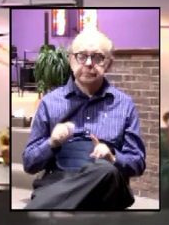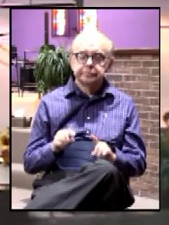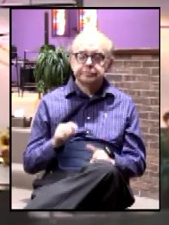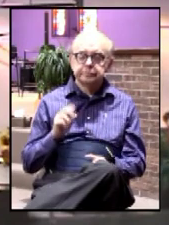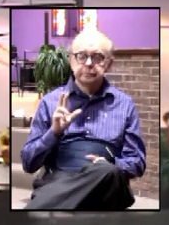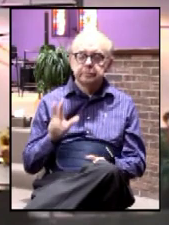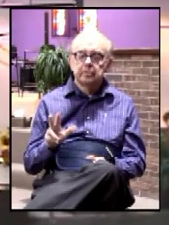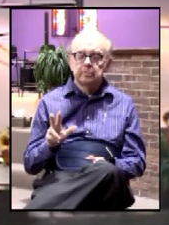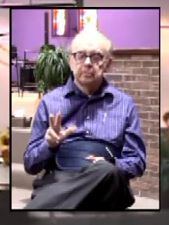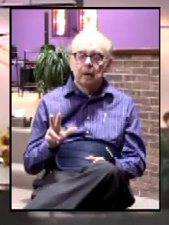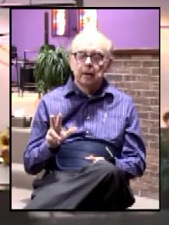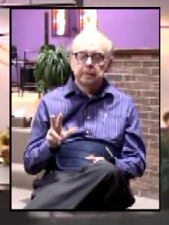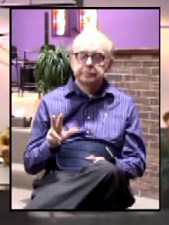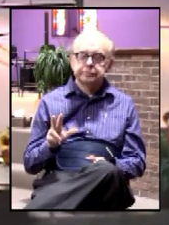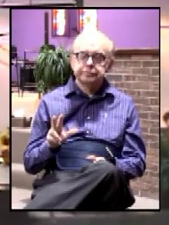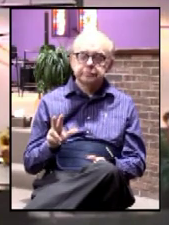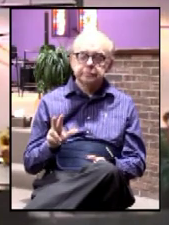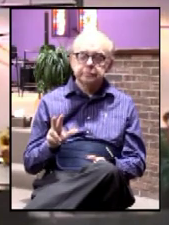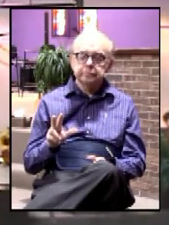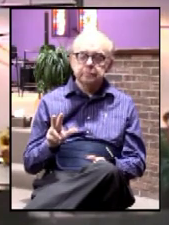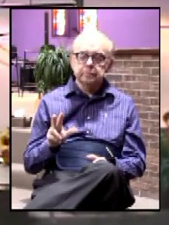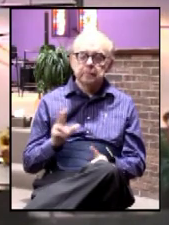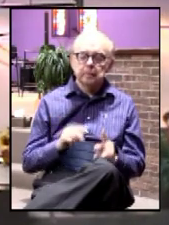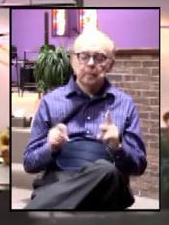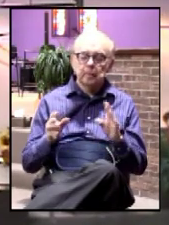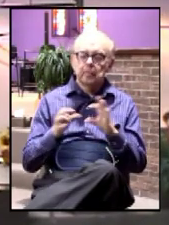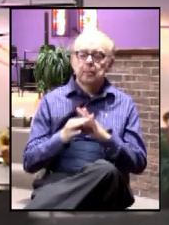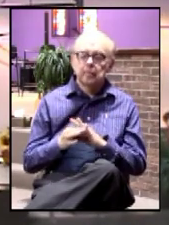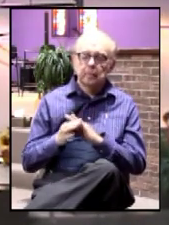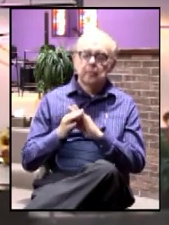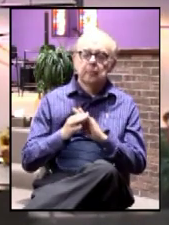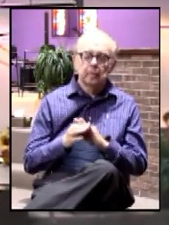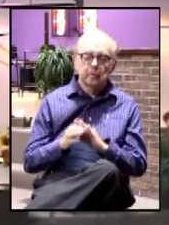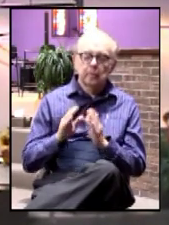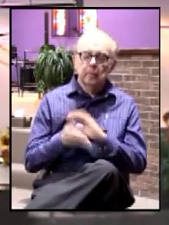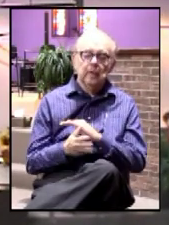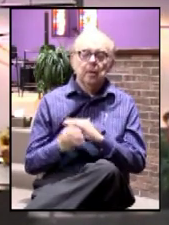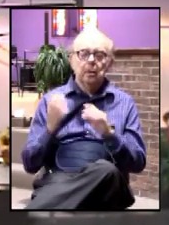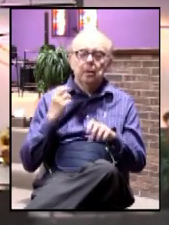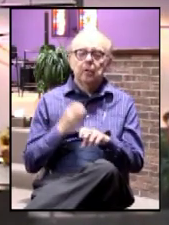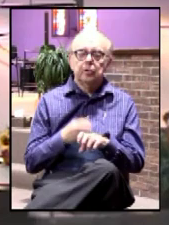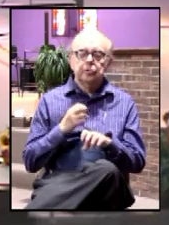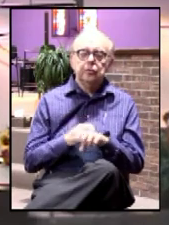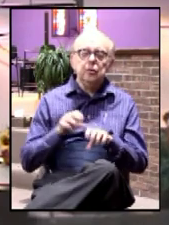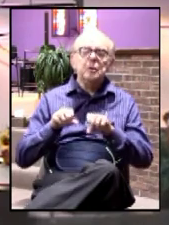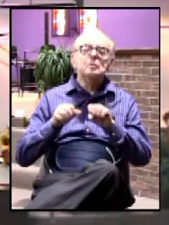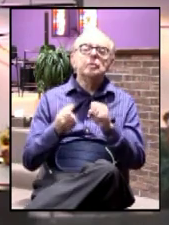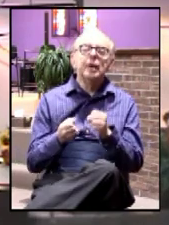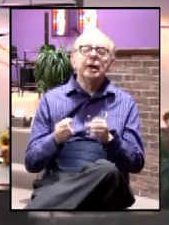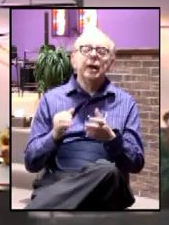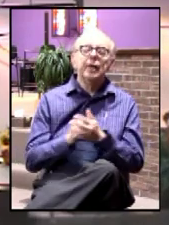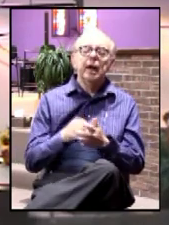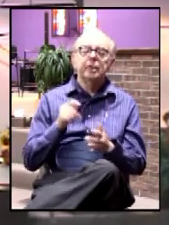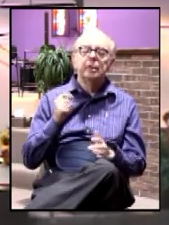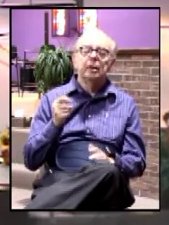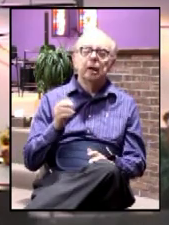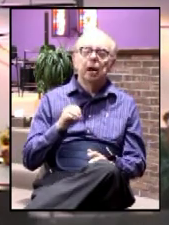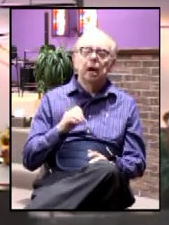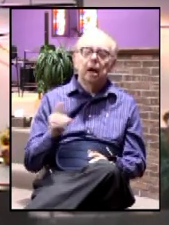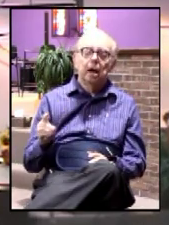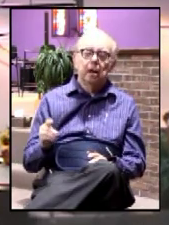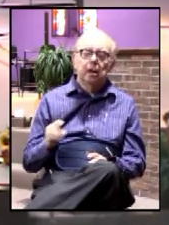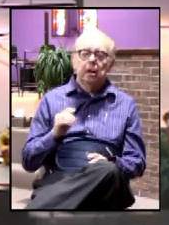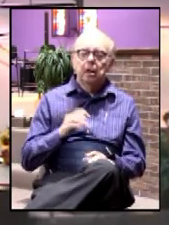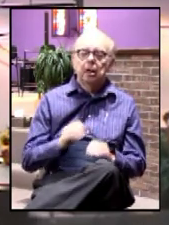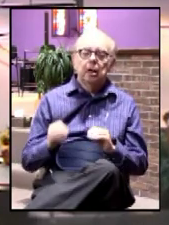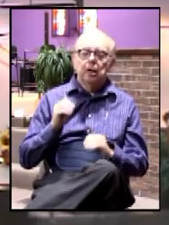And when three threads are joined together, it becomes very difficult to break. Put